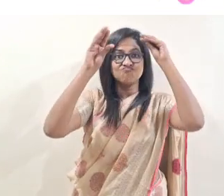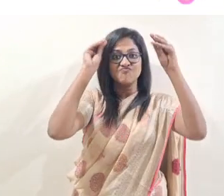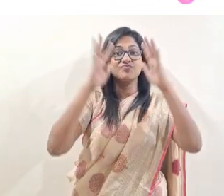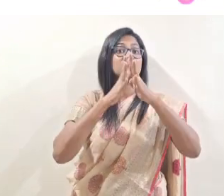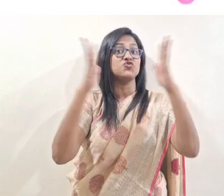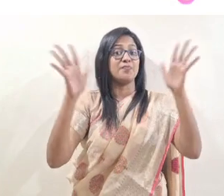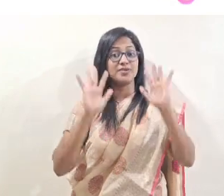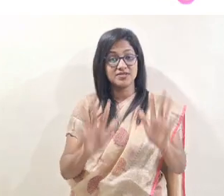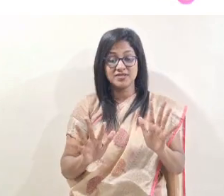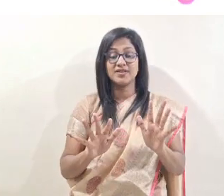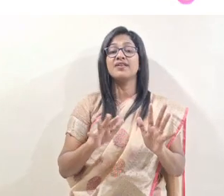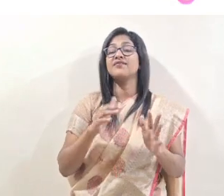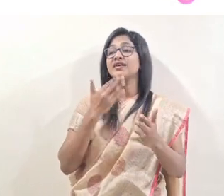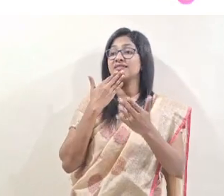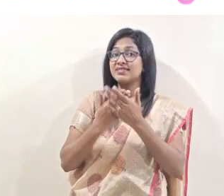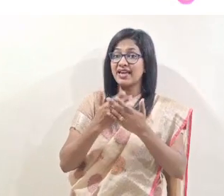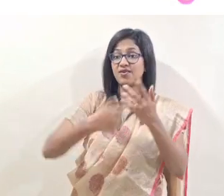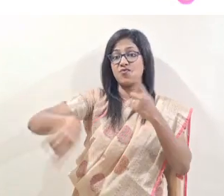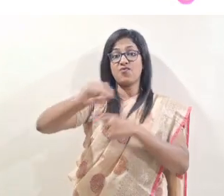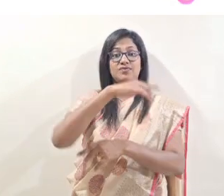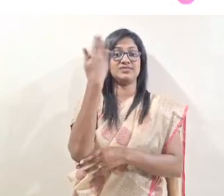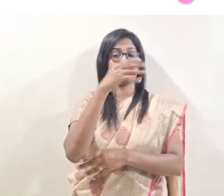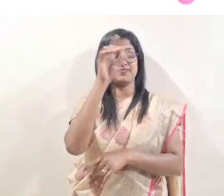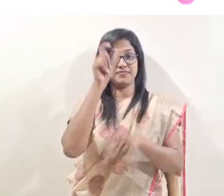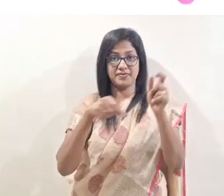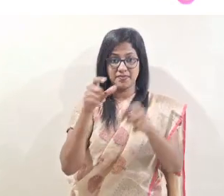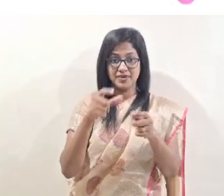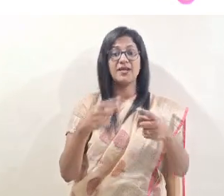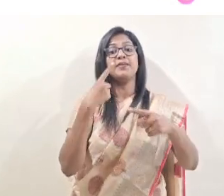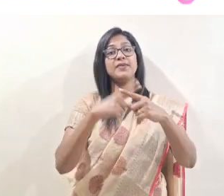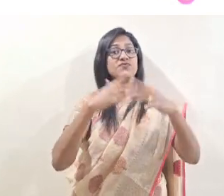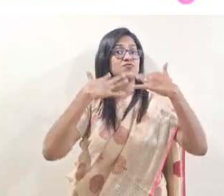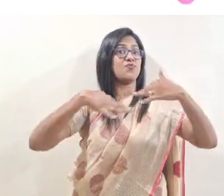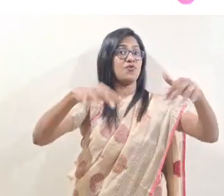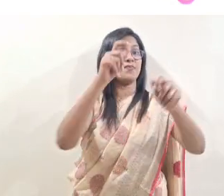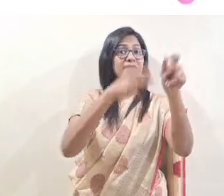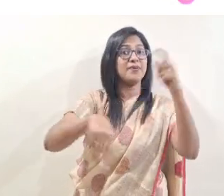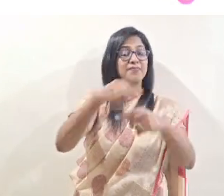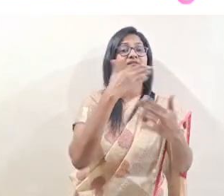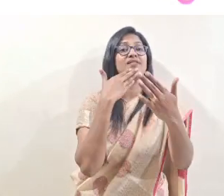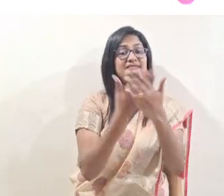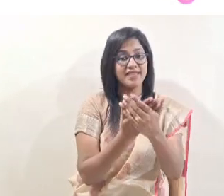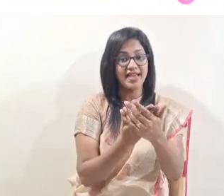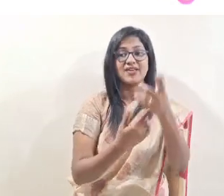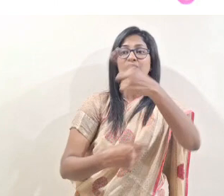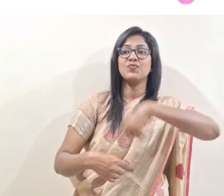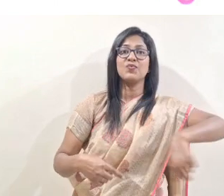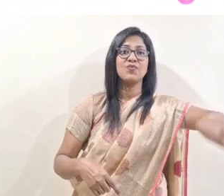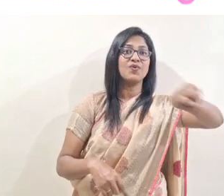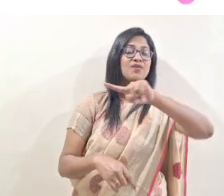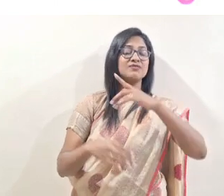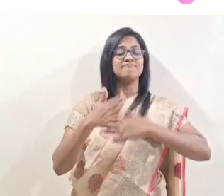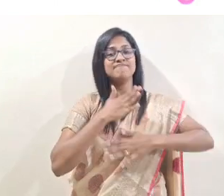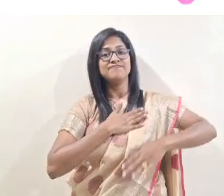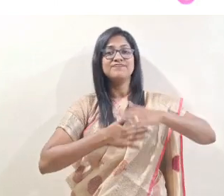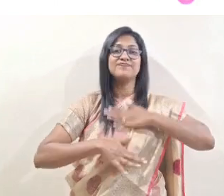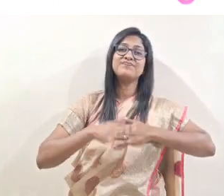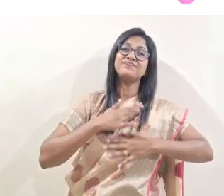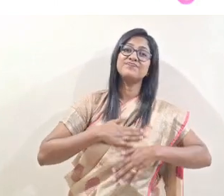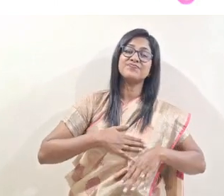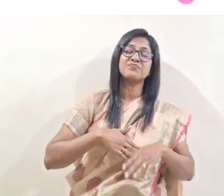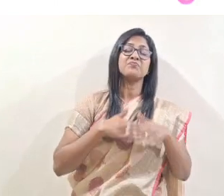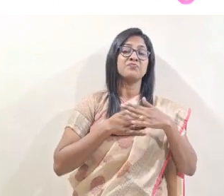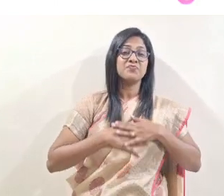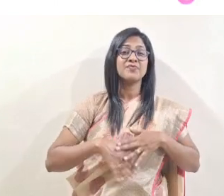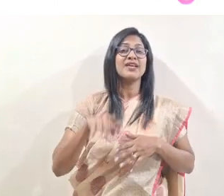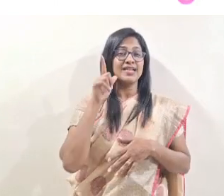all the speakers. I also thank all the audience here, all the spectators here who have very patiently listened to us, and I